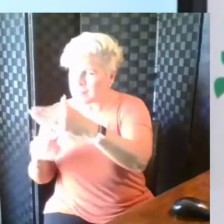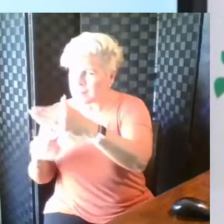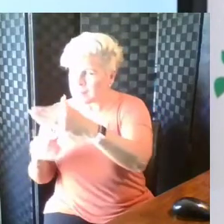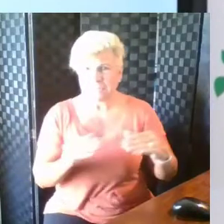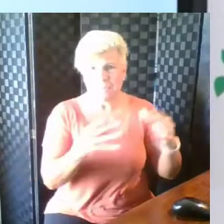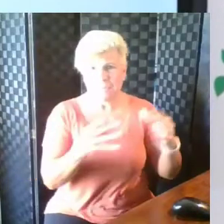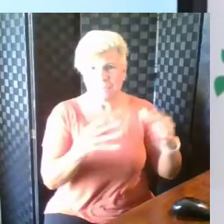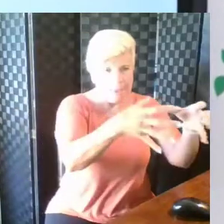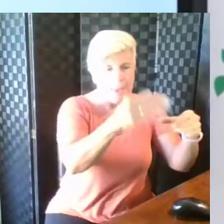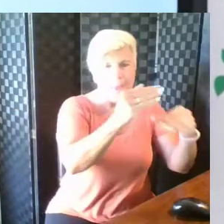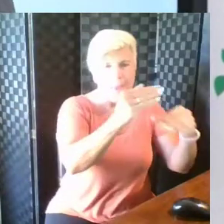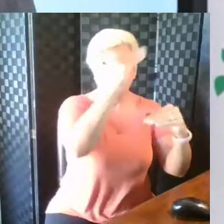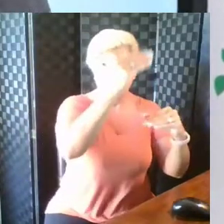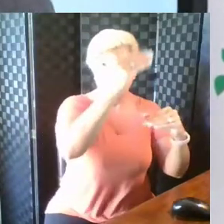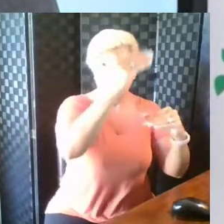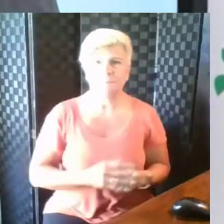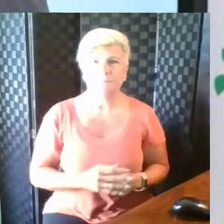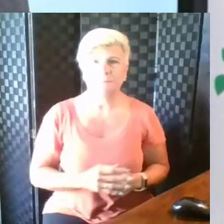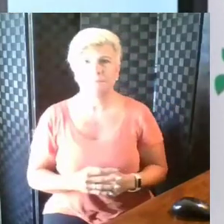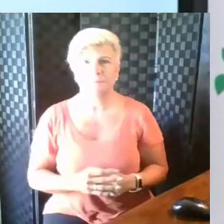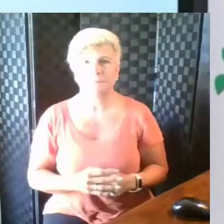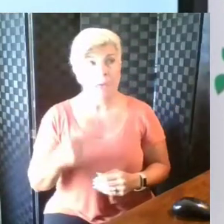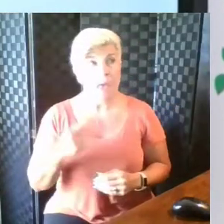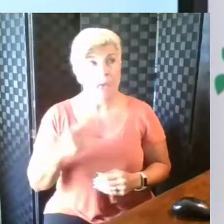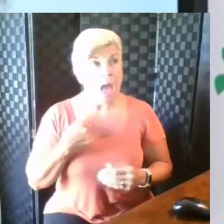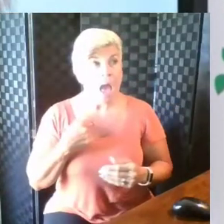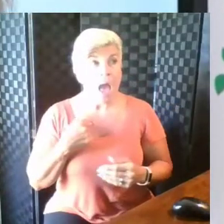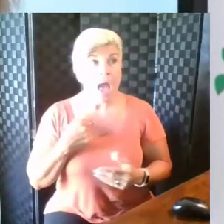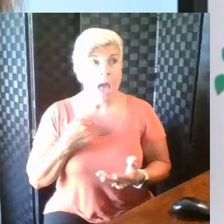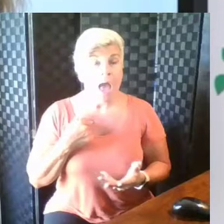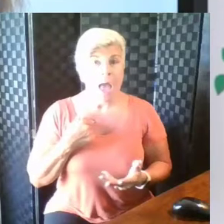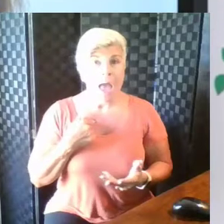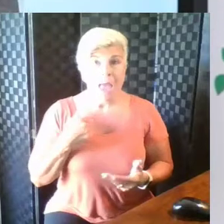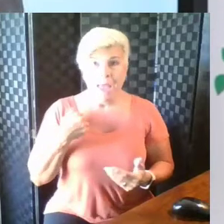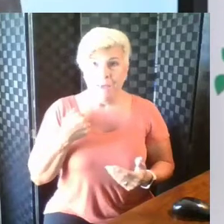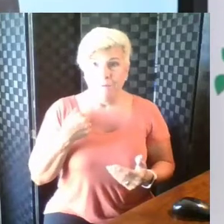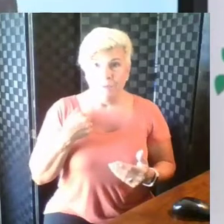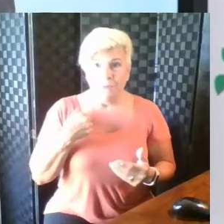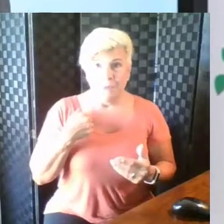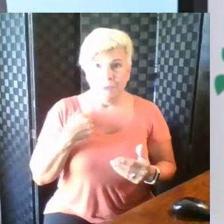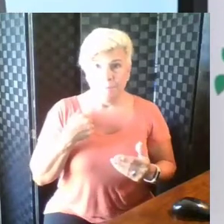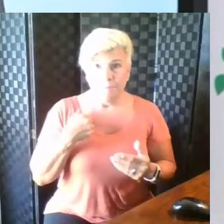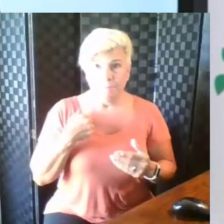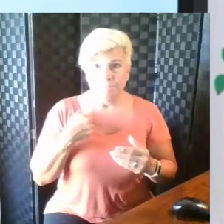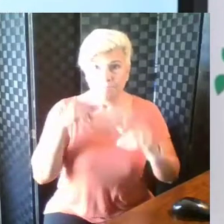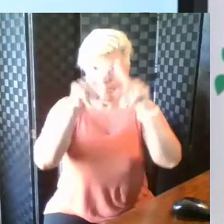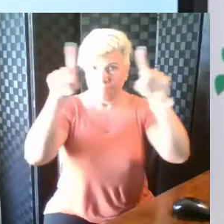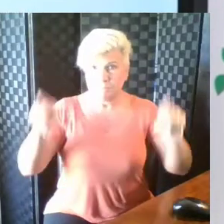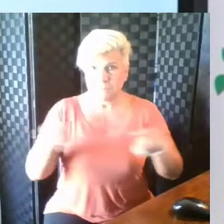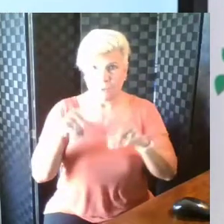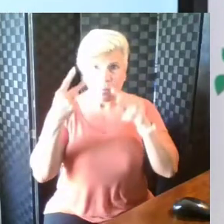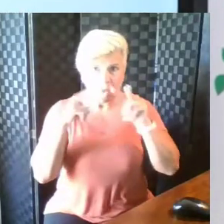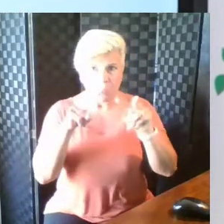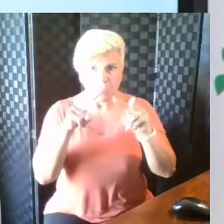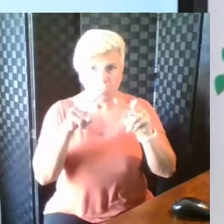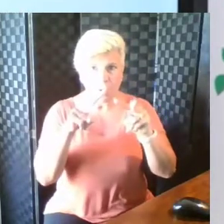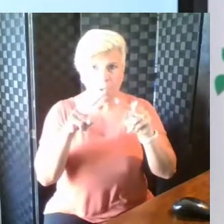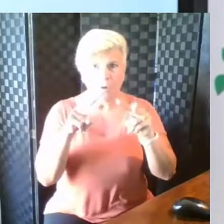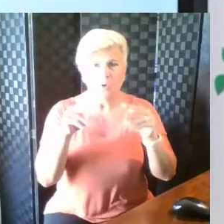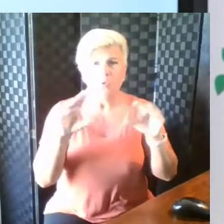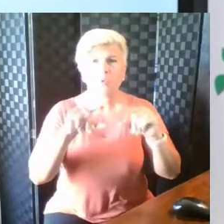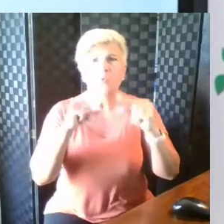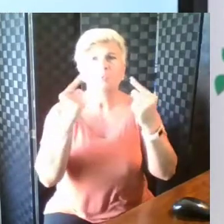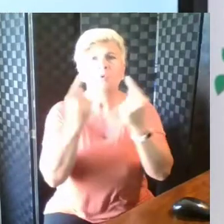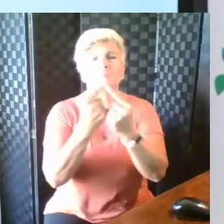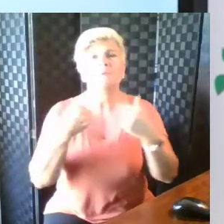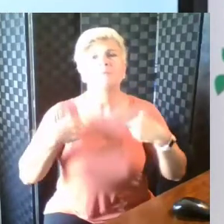we learned yesterday. Okay, so I've put together a few slides here that we'll look at on the TV looking at more groups of animals. Today I